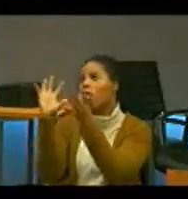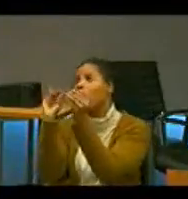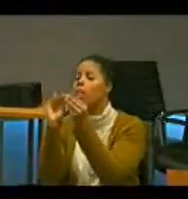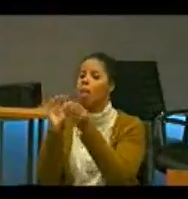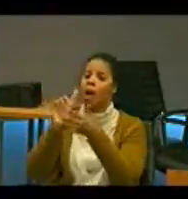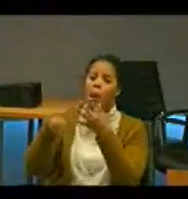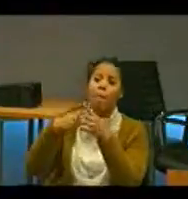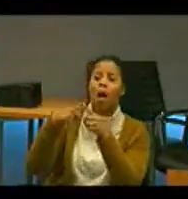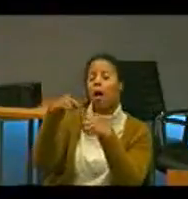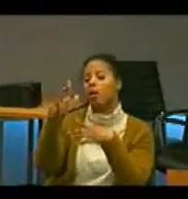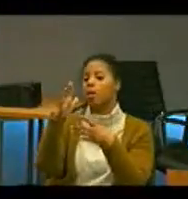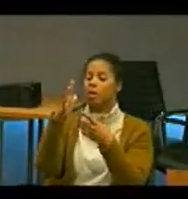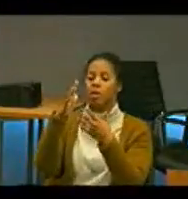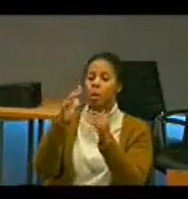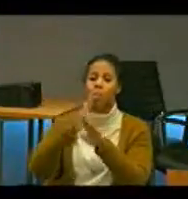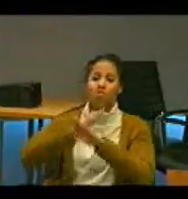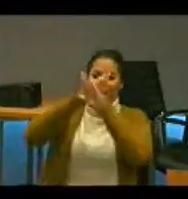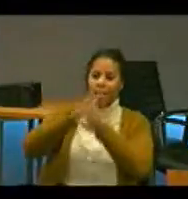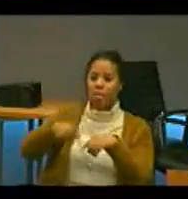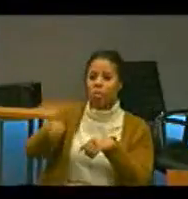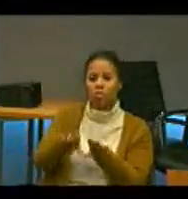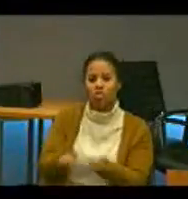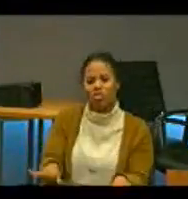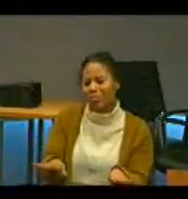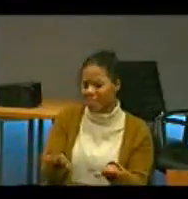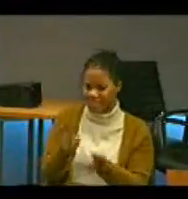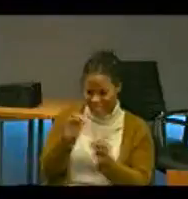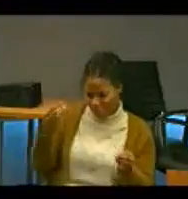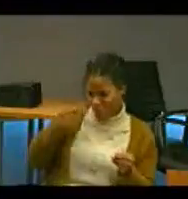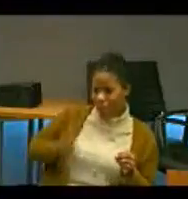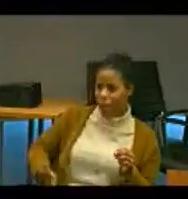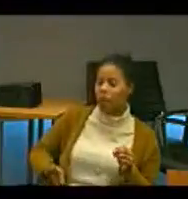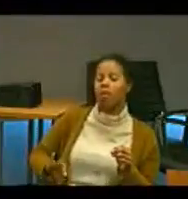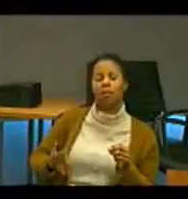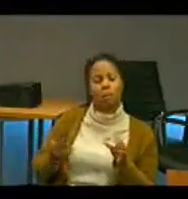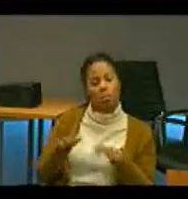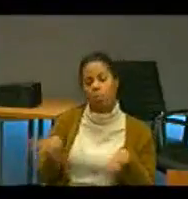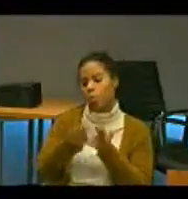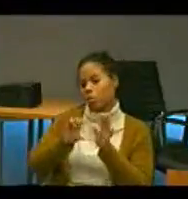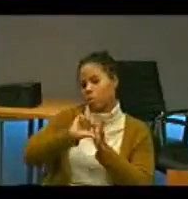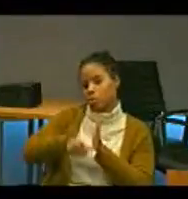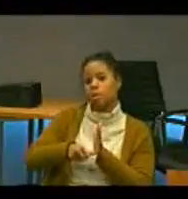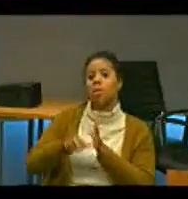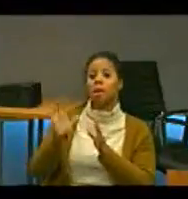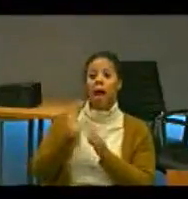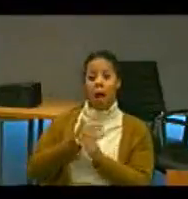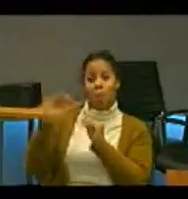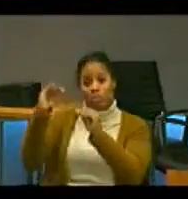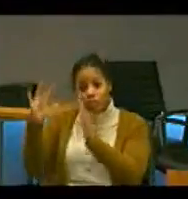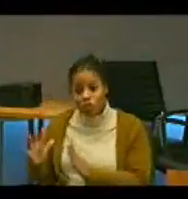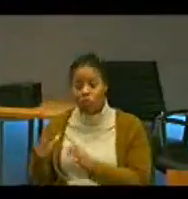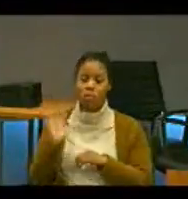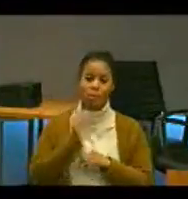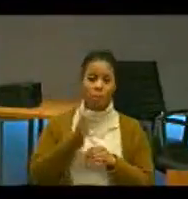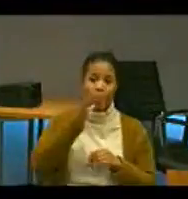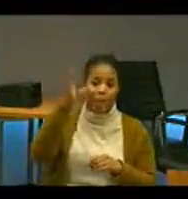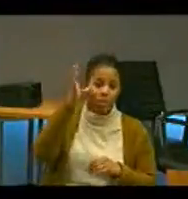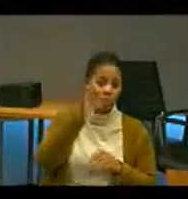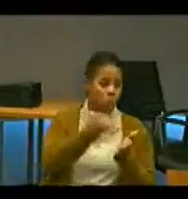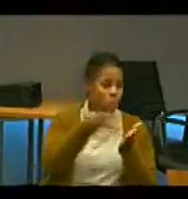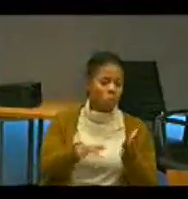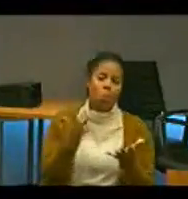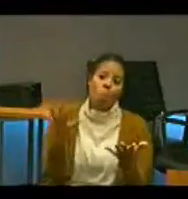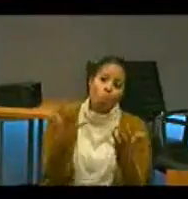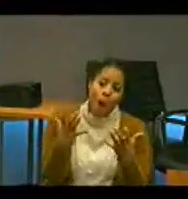and education equity as a zero-sum game. It should go without saying that our educators, our parents, and our students want and